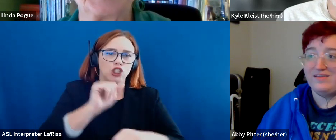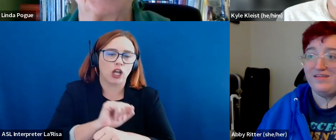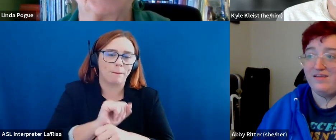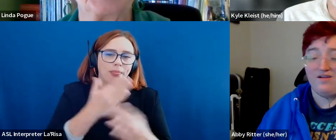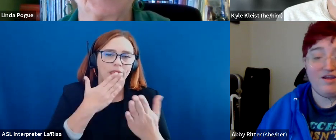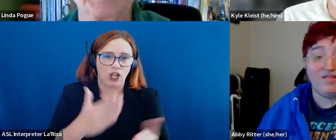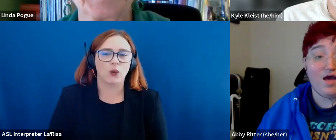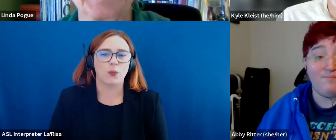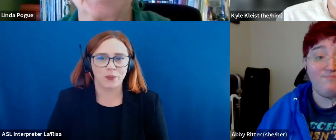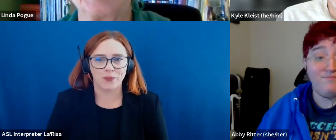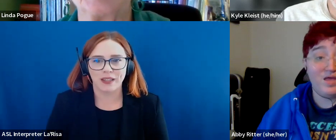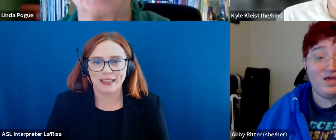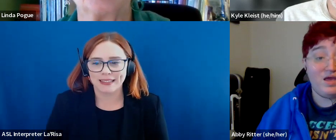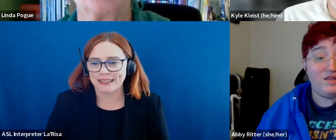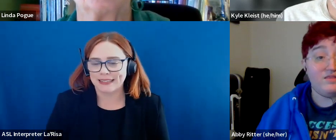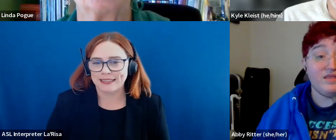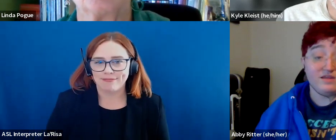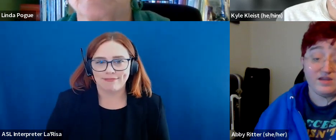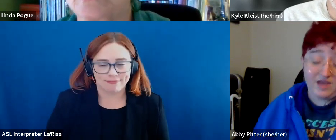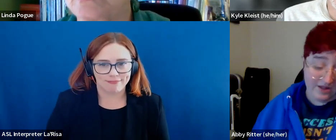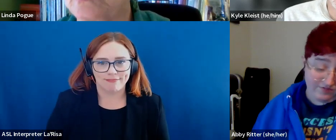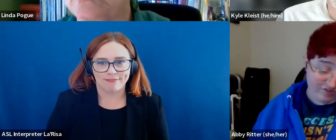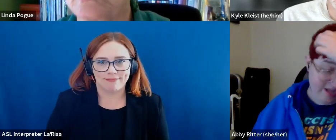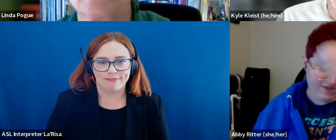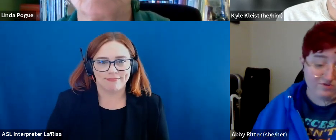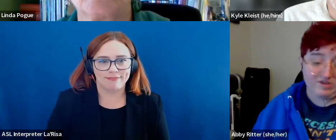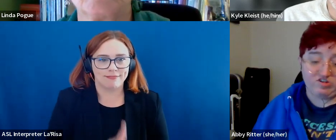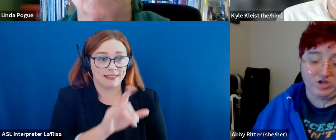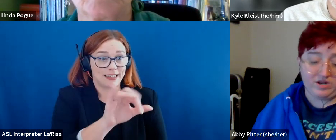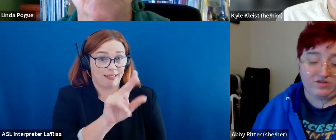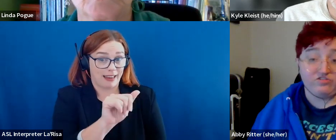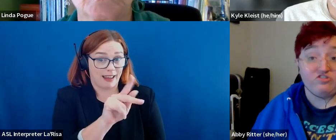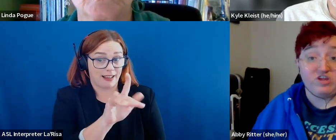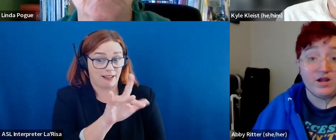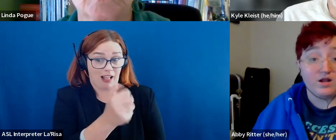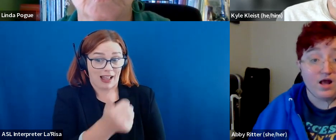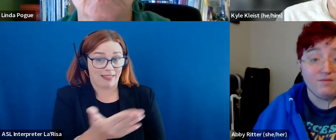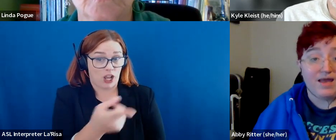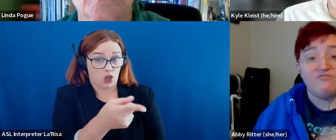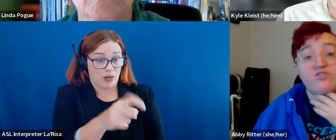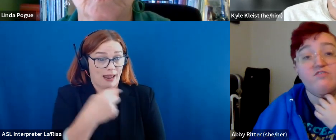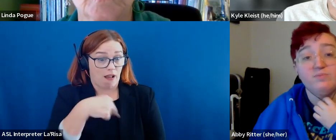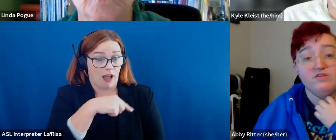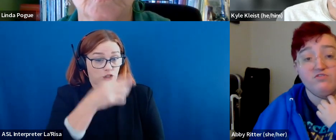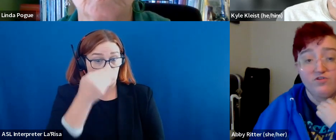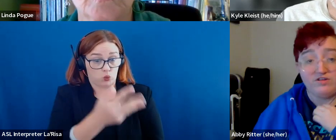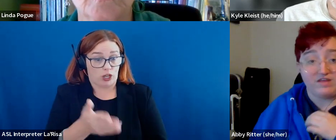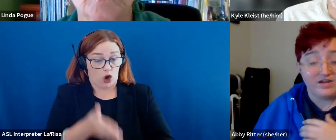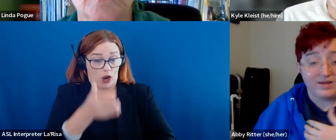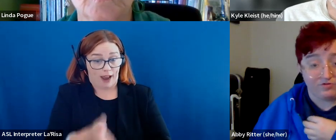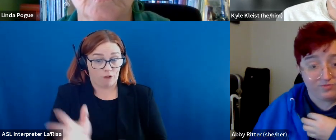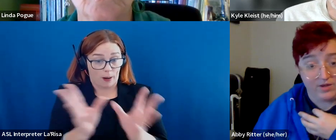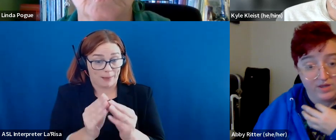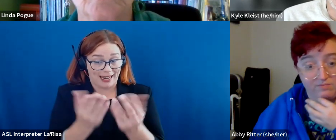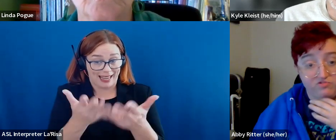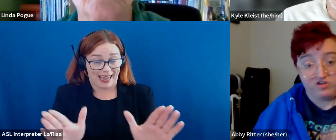All right. Linda and Kyle, if there's any information you need us to share after this, please feel free to send